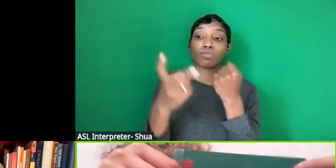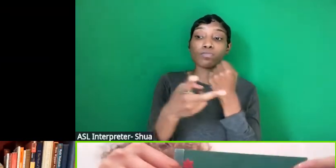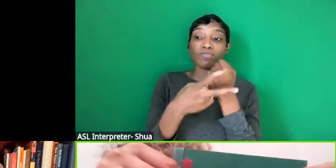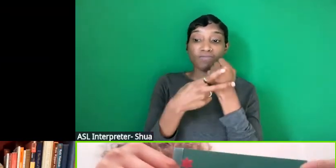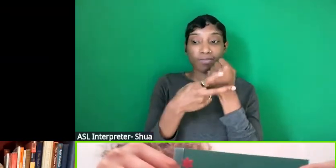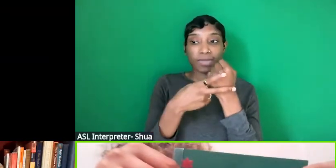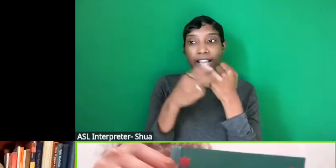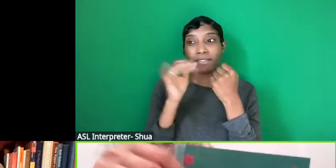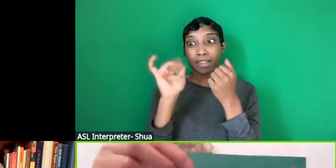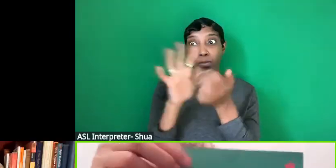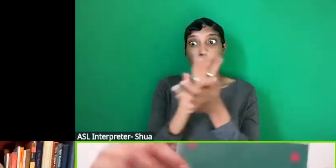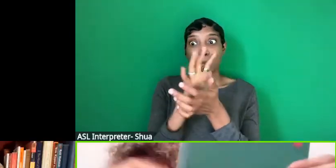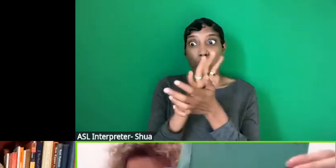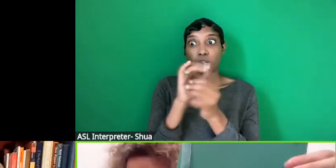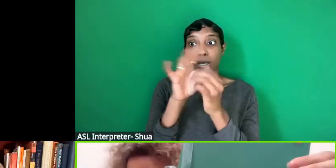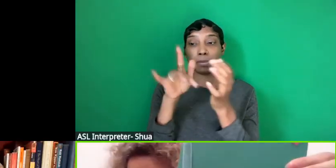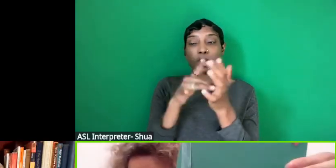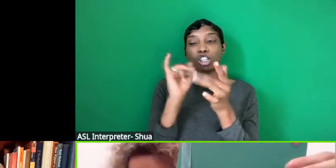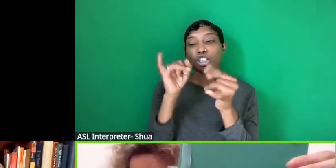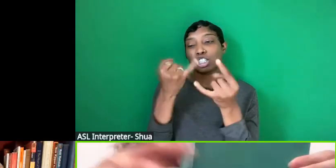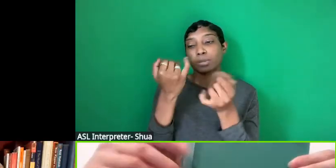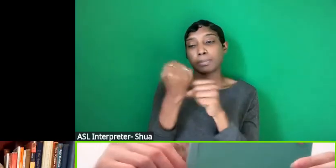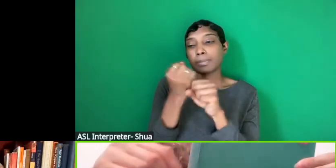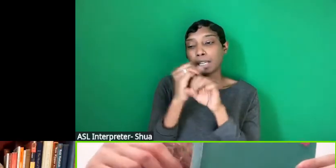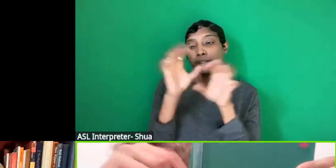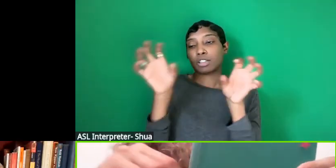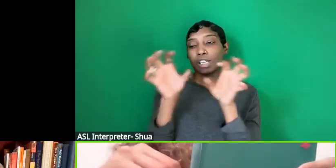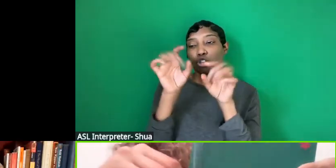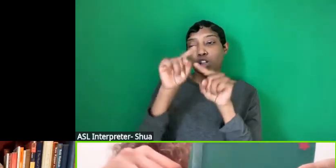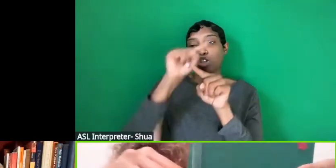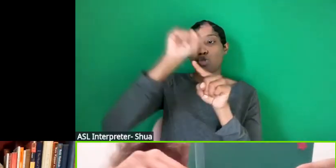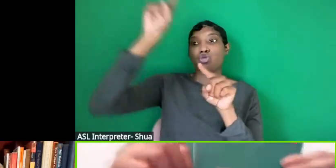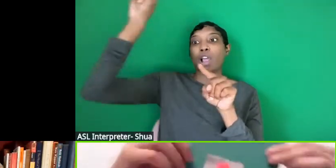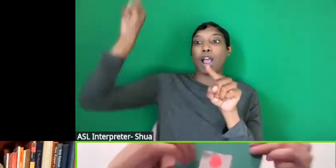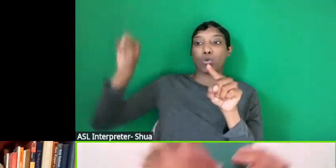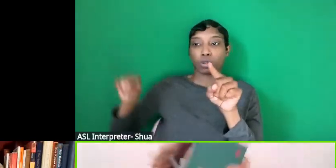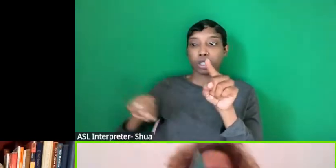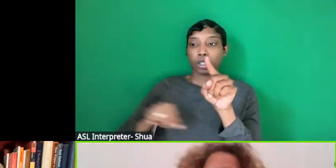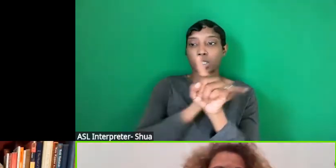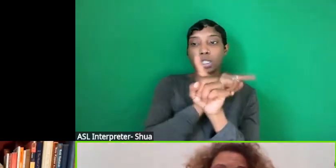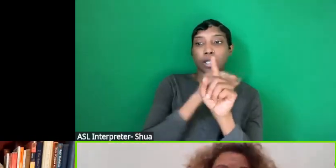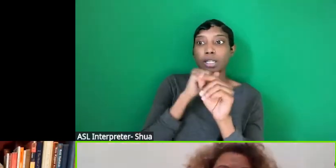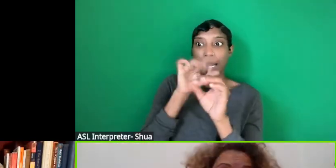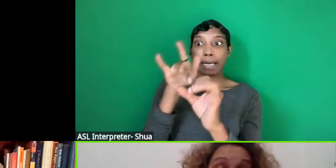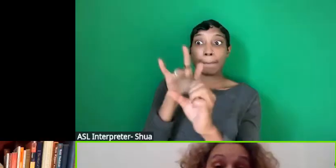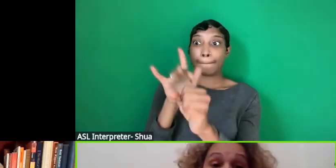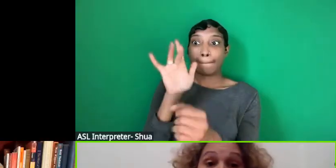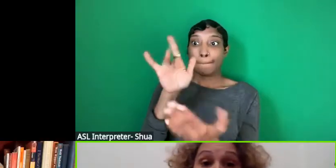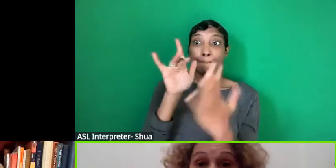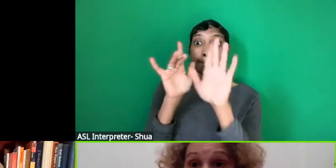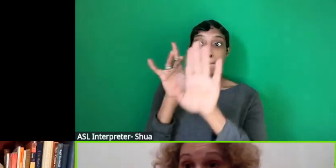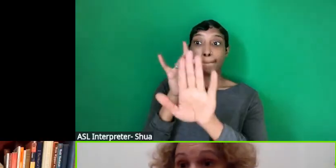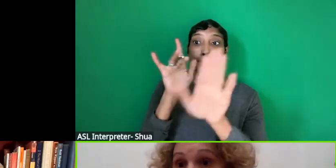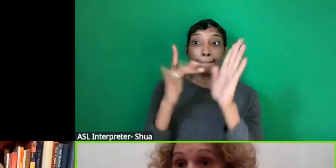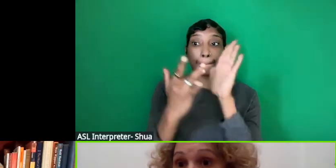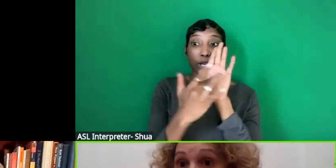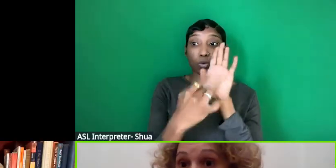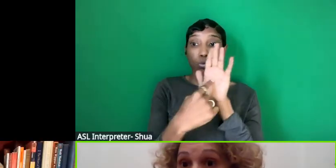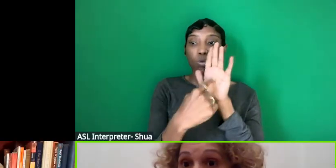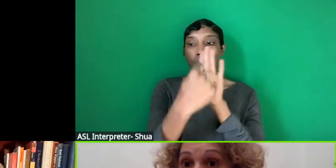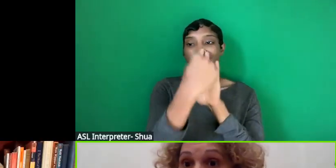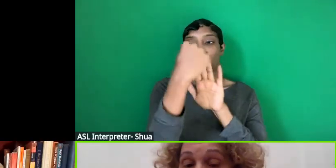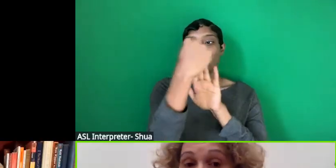in the middle, then you can just make your decorations around it. And then eventually you're going to add this bow to it.